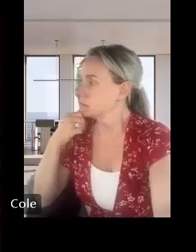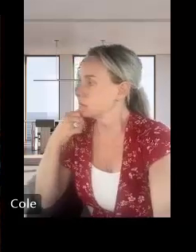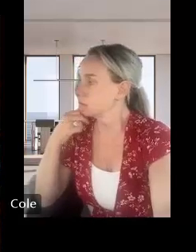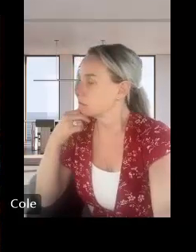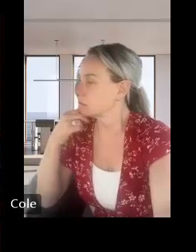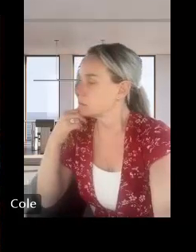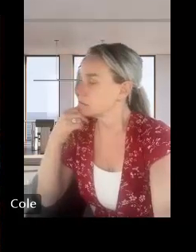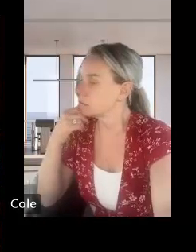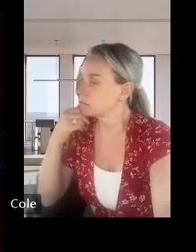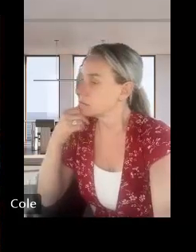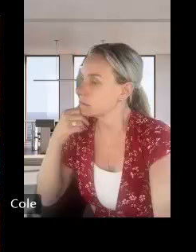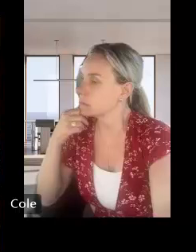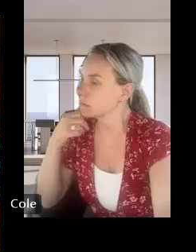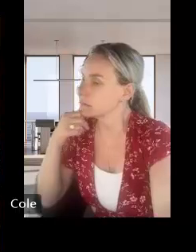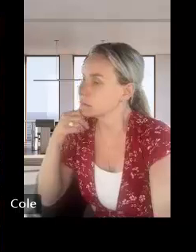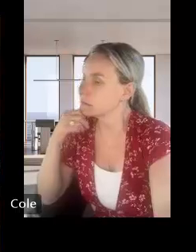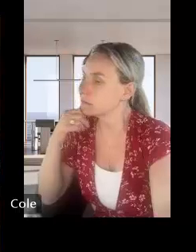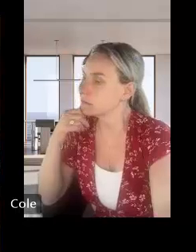are